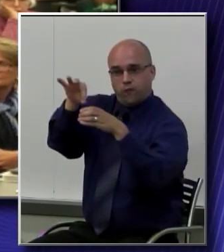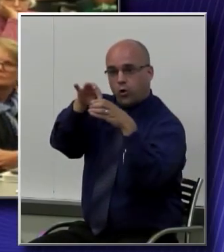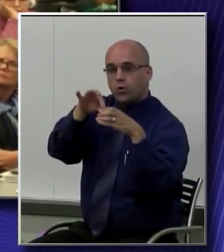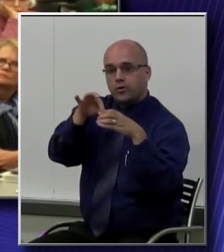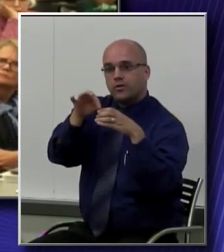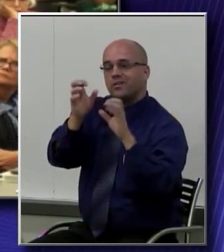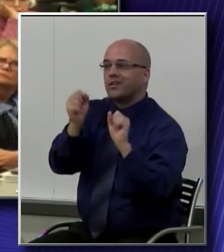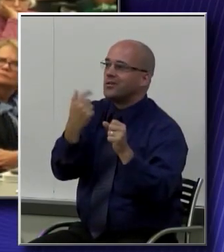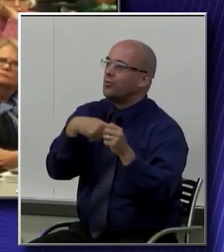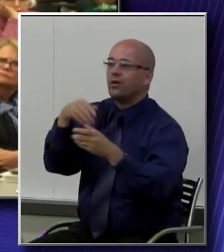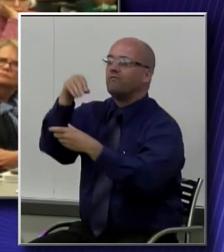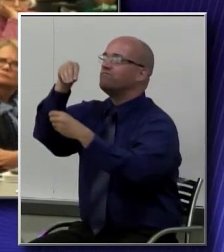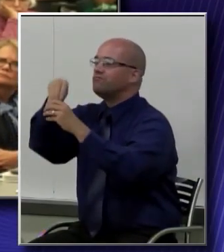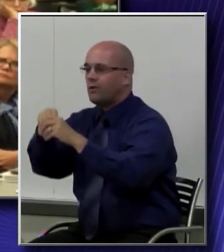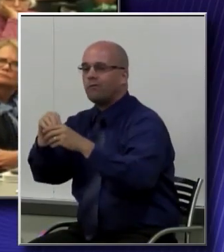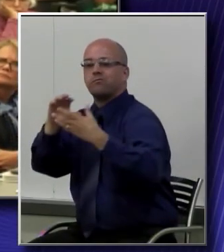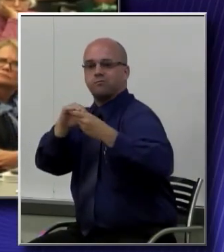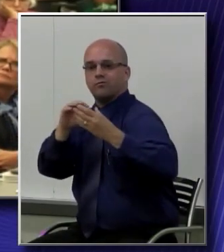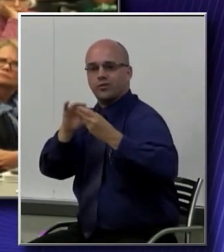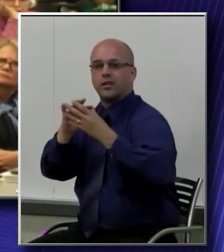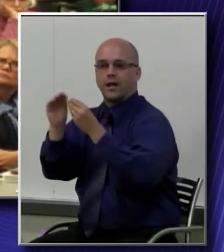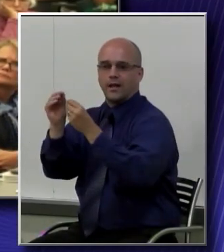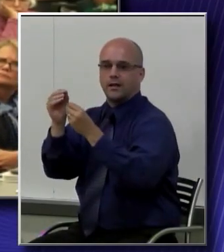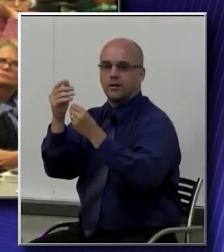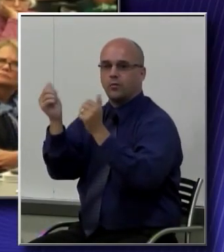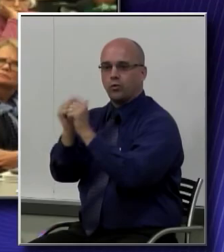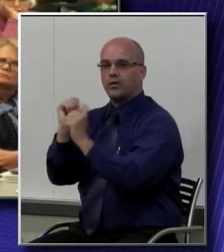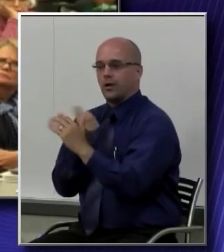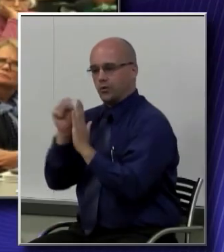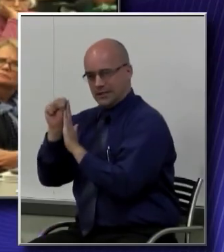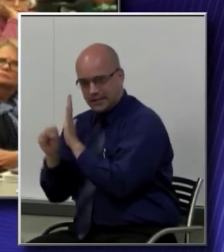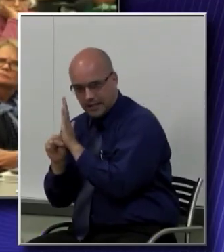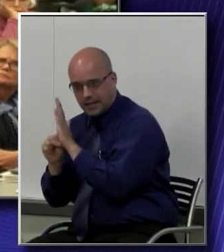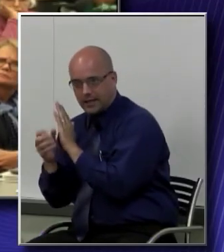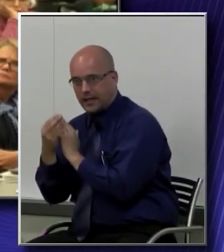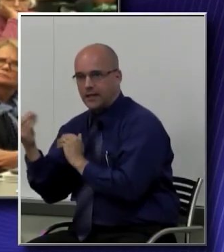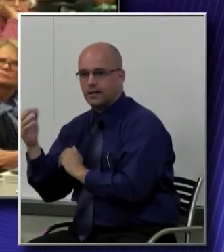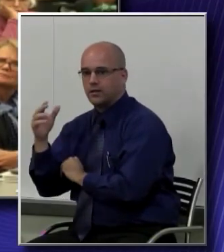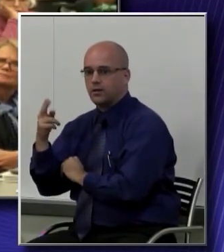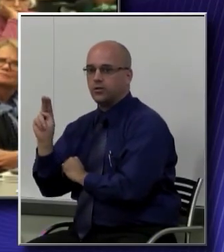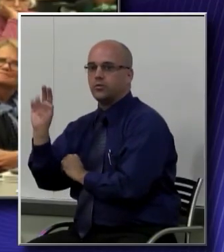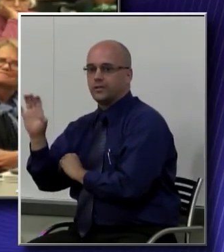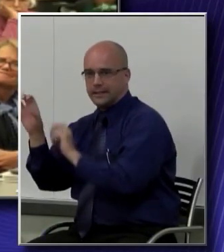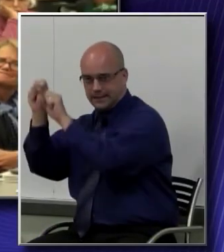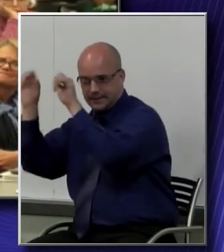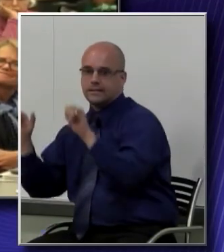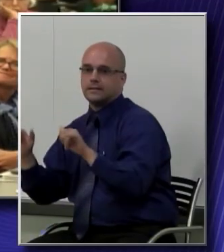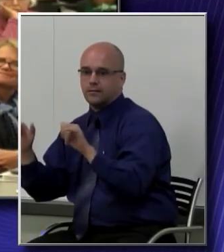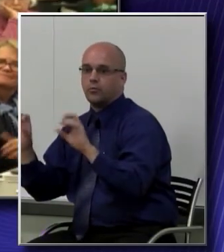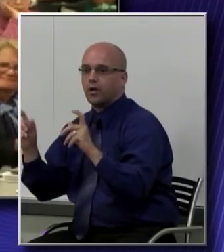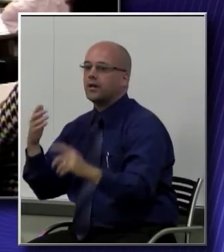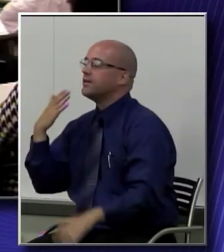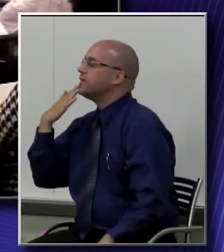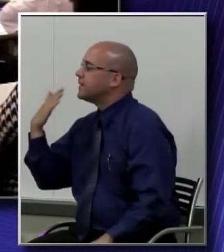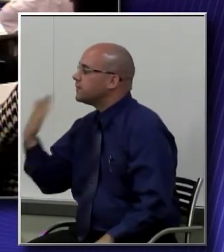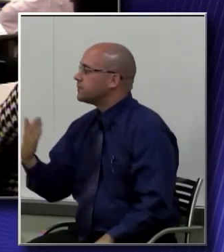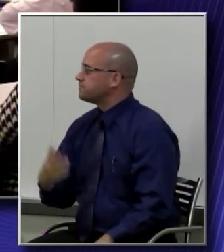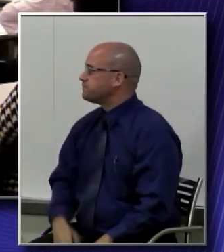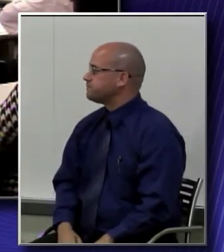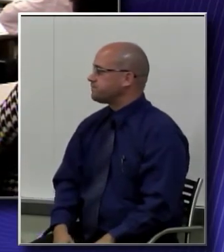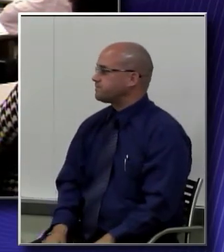of a say on what's going on with our state and our UNC system. Thank you. Thank